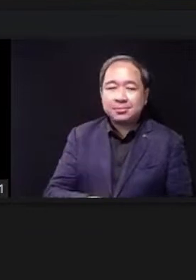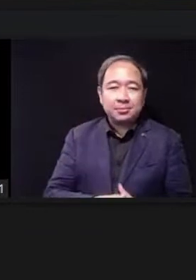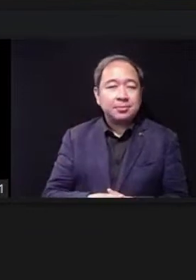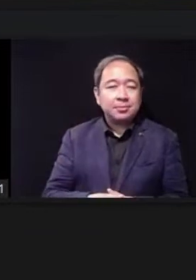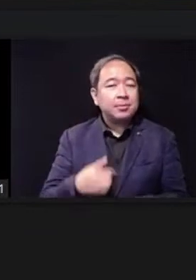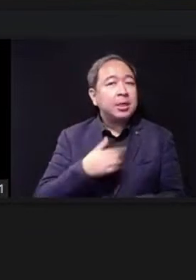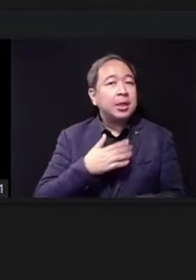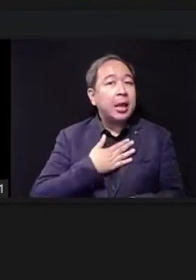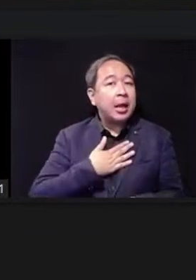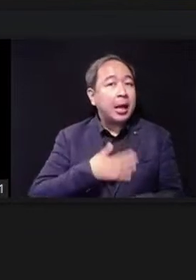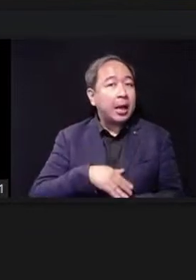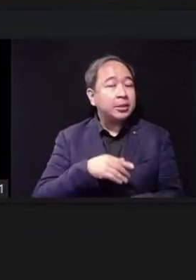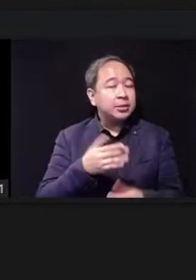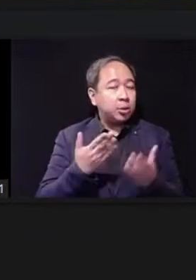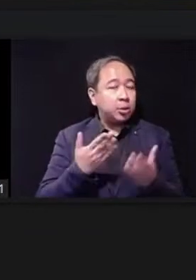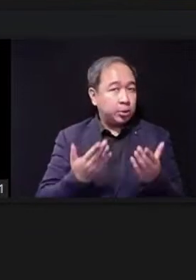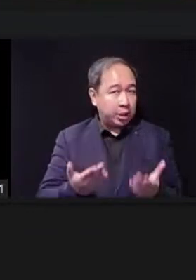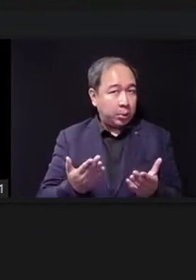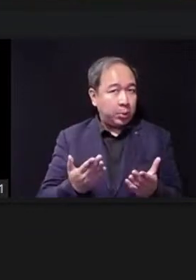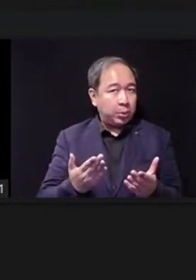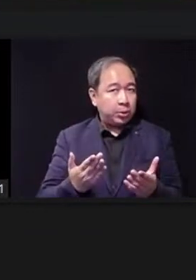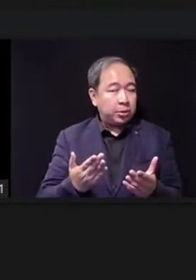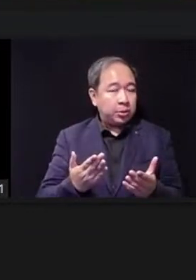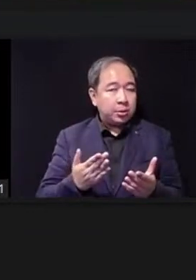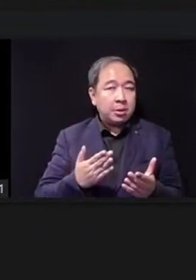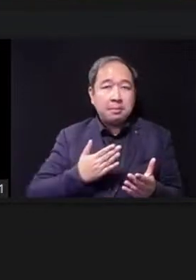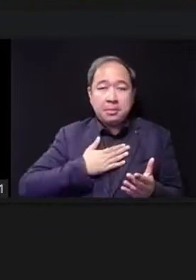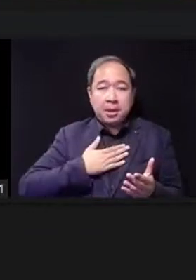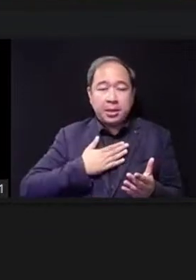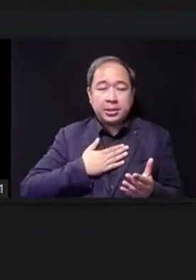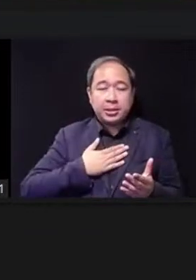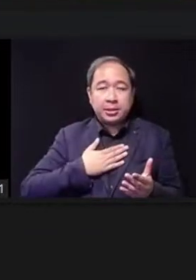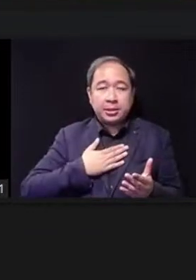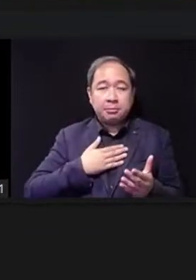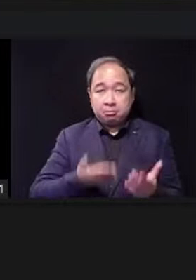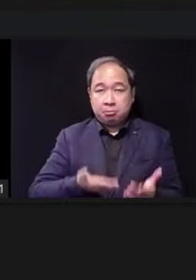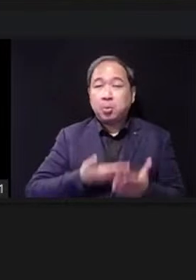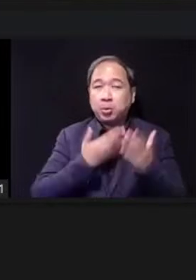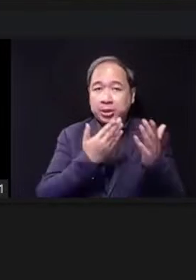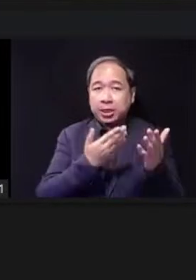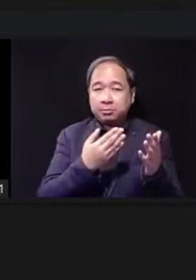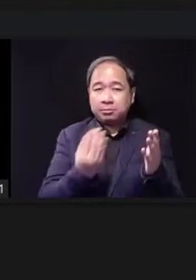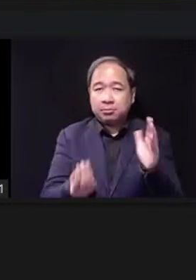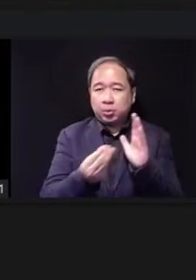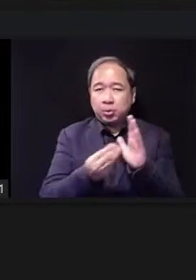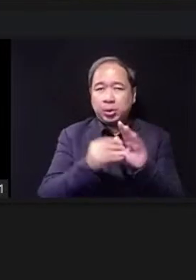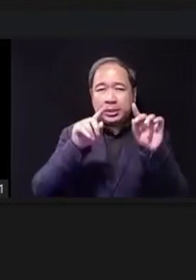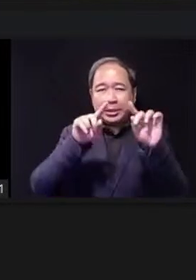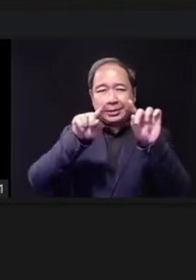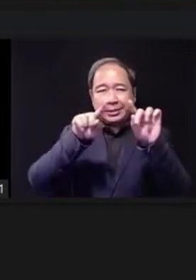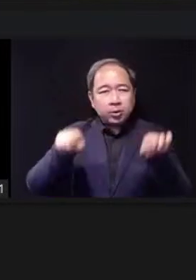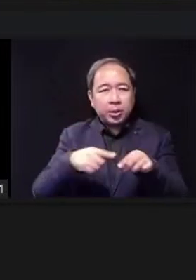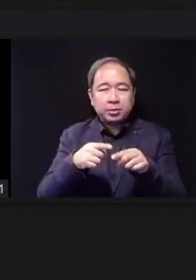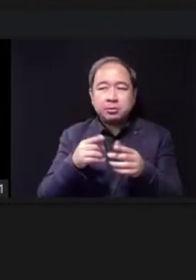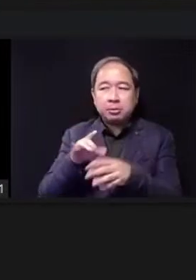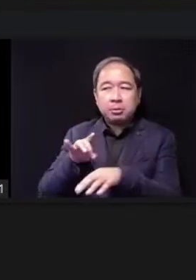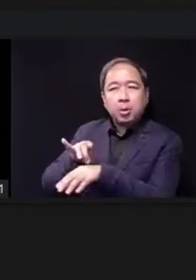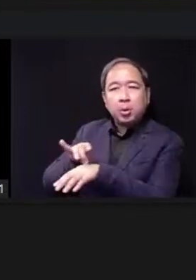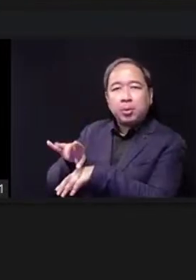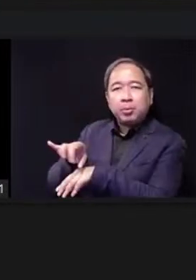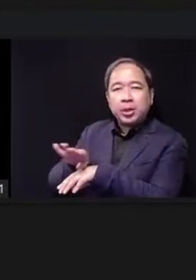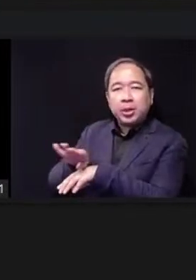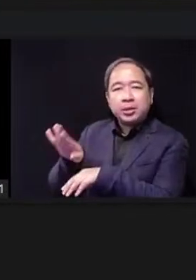to ask for the moment to put my proposal in the bracket, so we have to consult with our